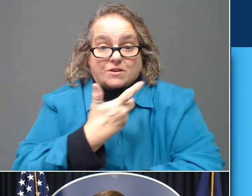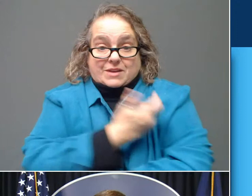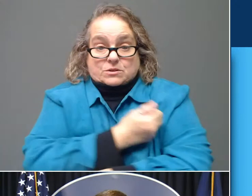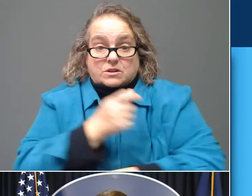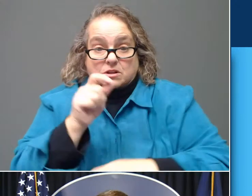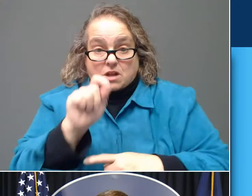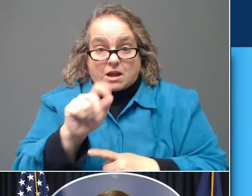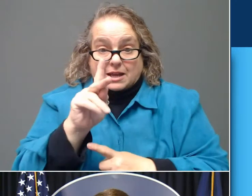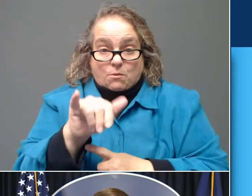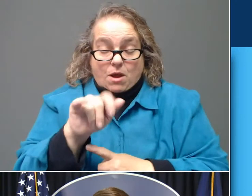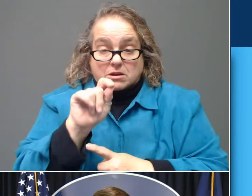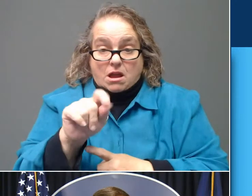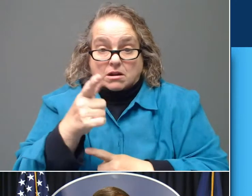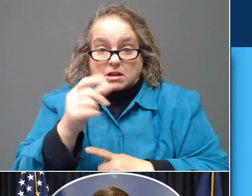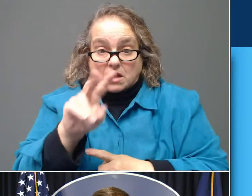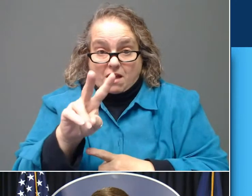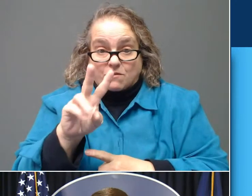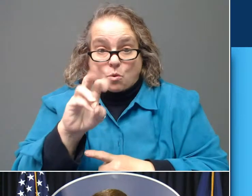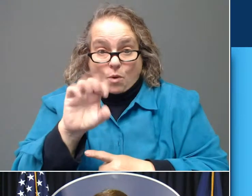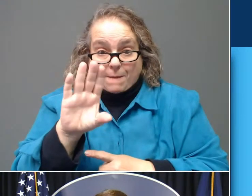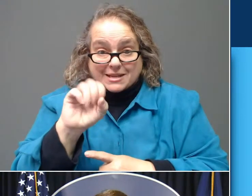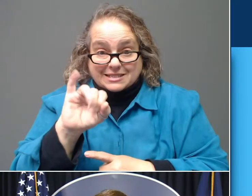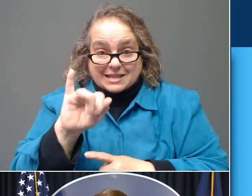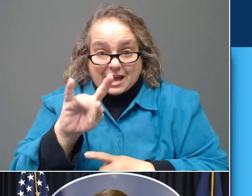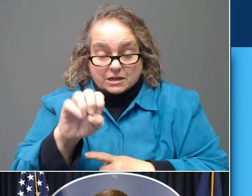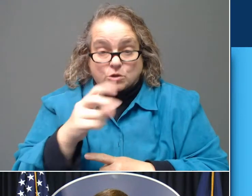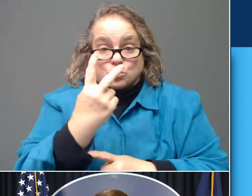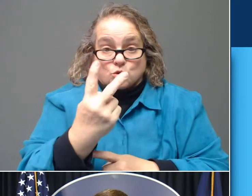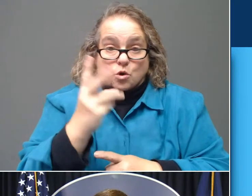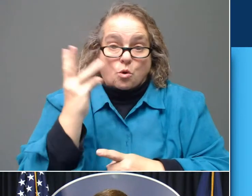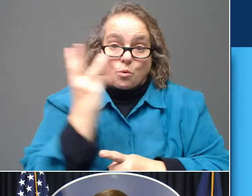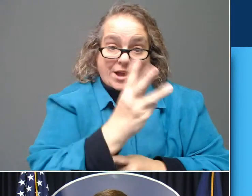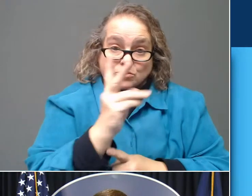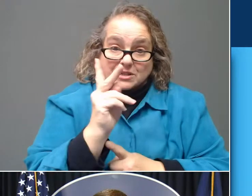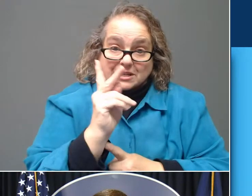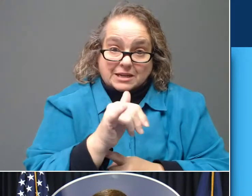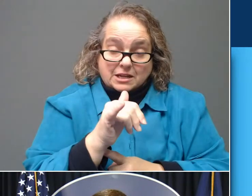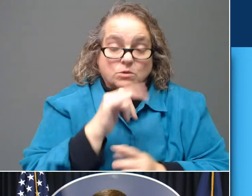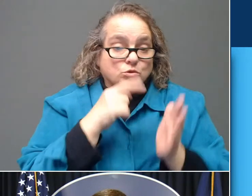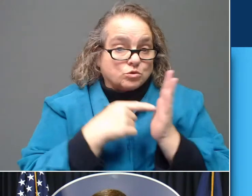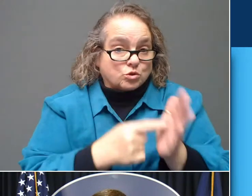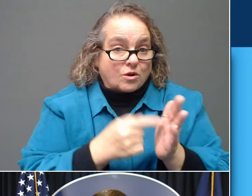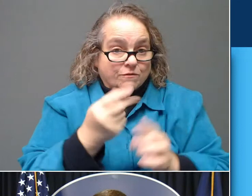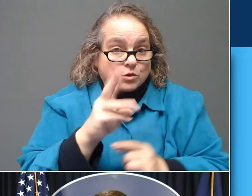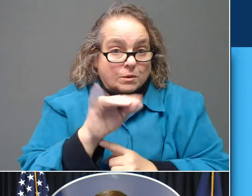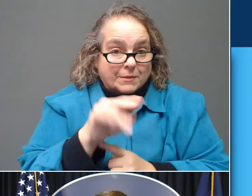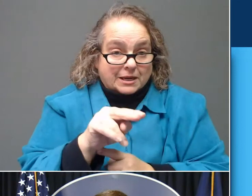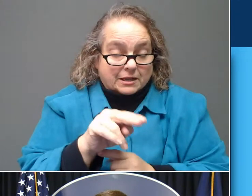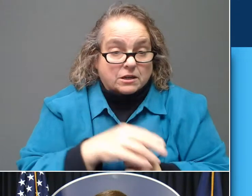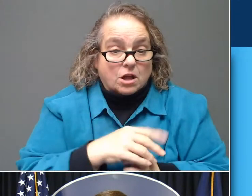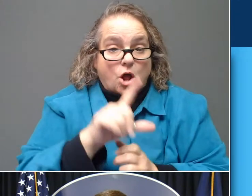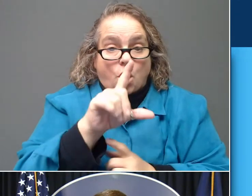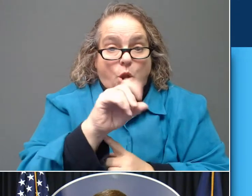vaccine.ky.gov website are 2 in Western Kentucky. We'll show you those in a minute, Lourdes and Baptist in Paducah, as well as Ephraim